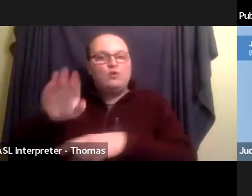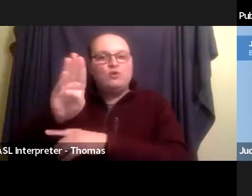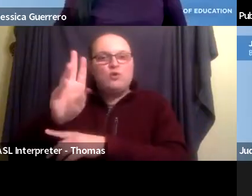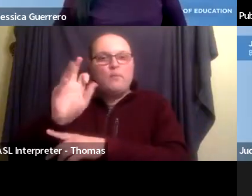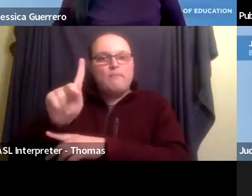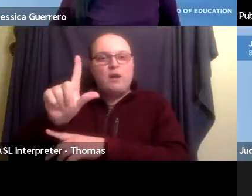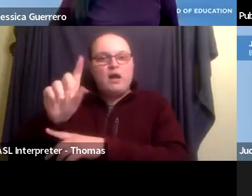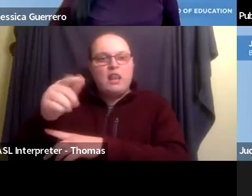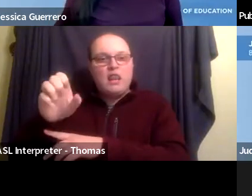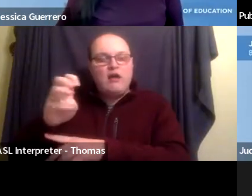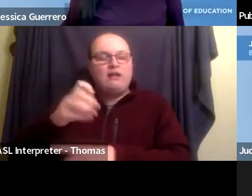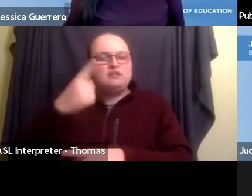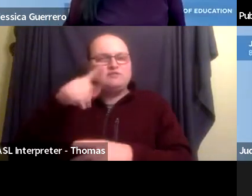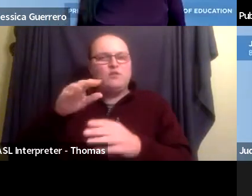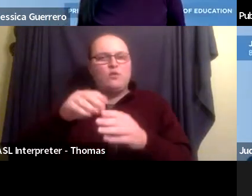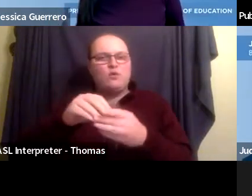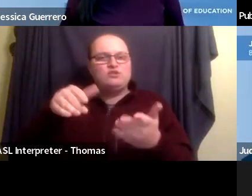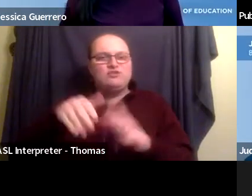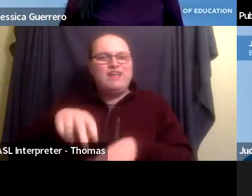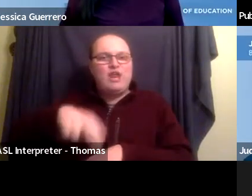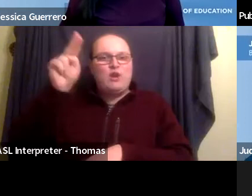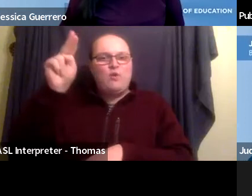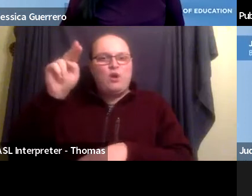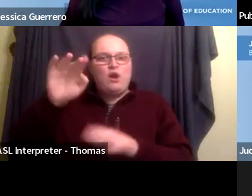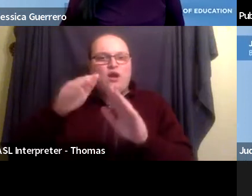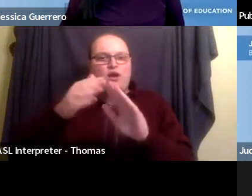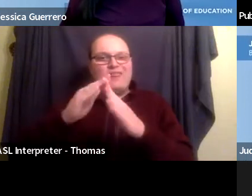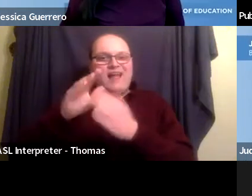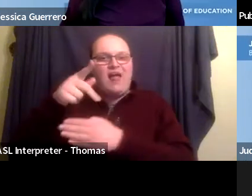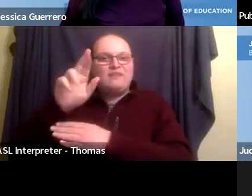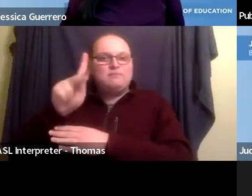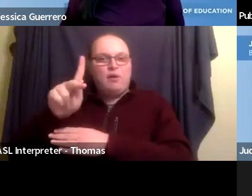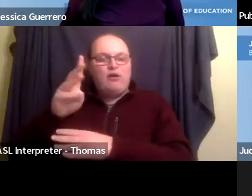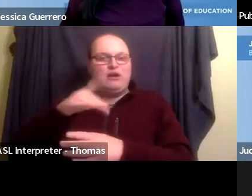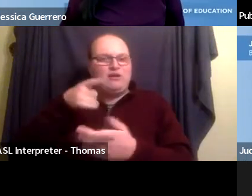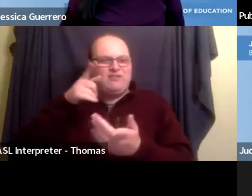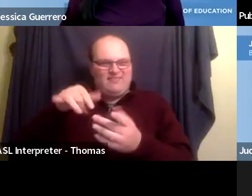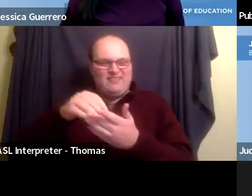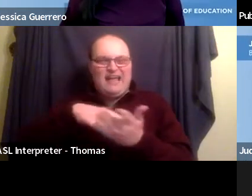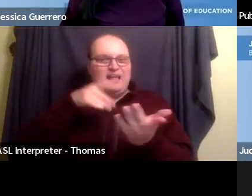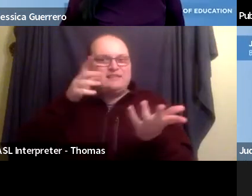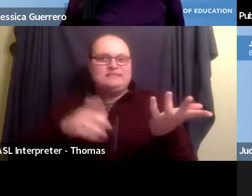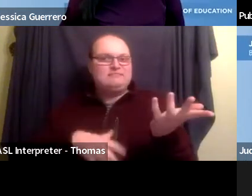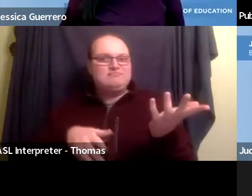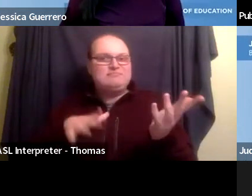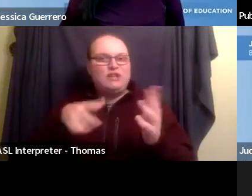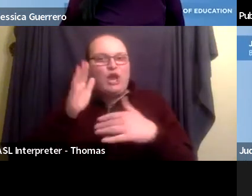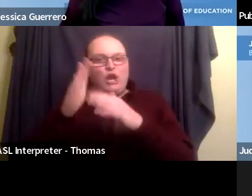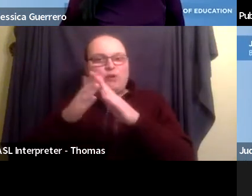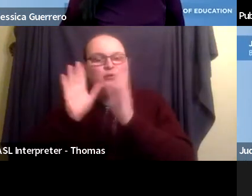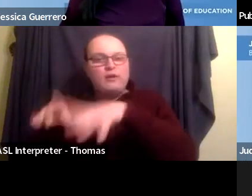For children in North College Park, this is moving them out of their